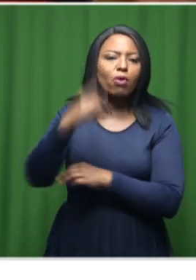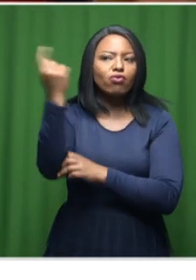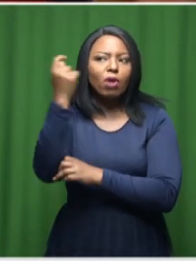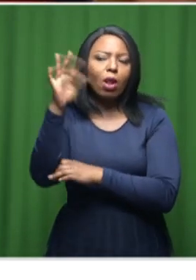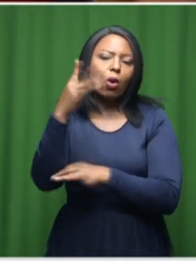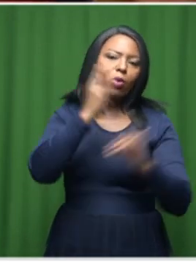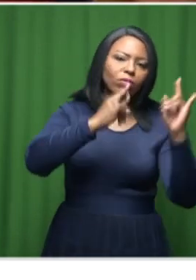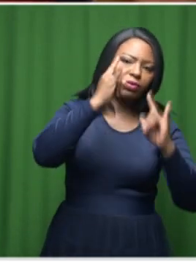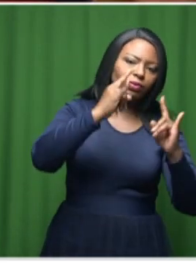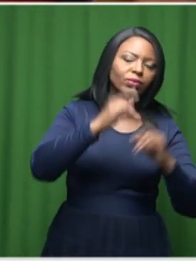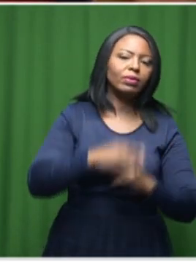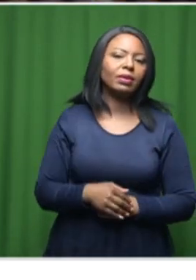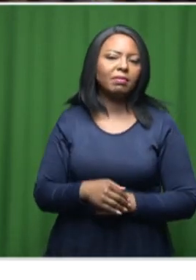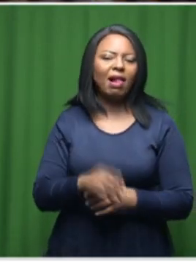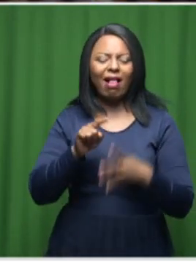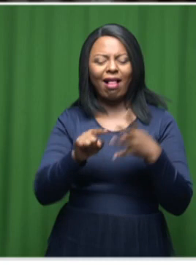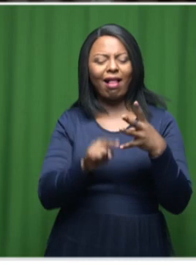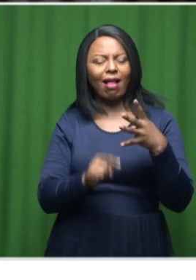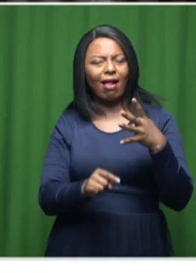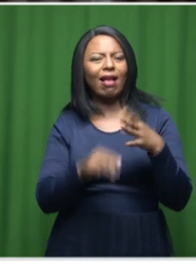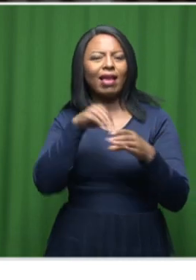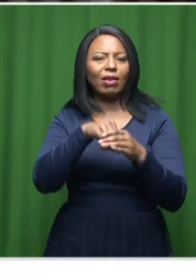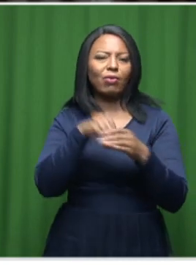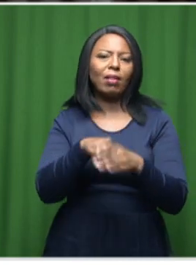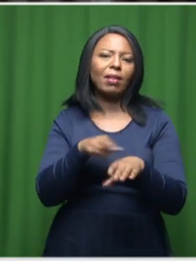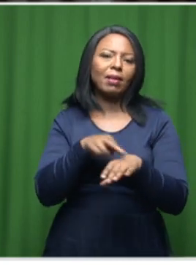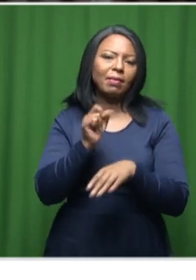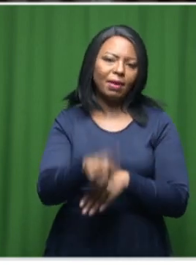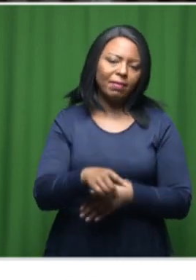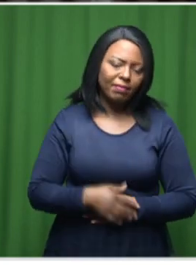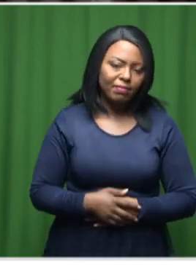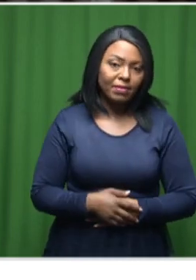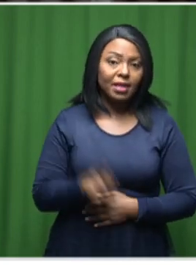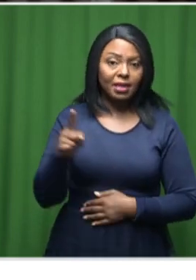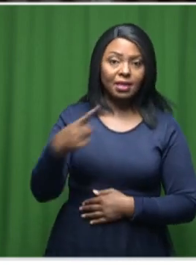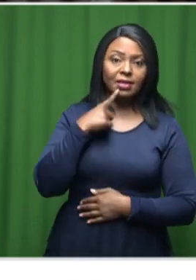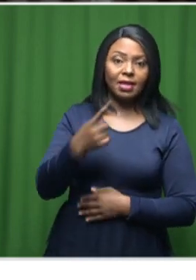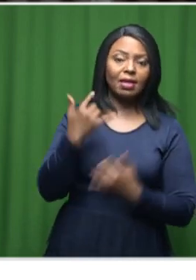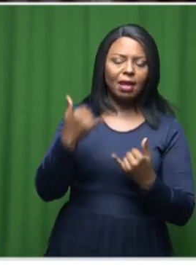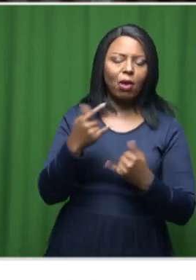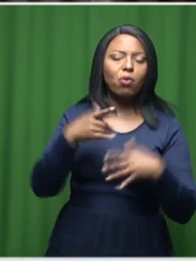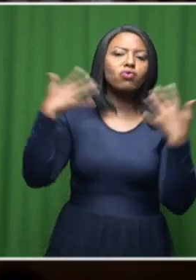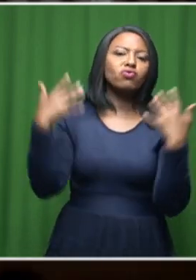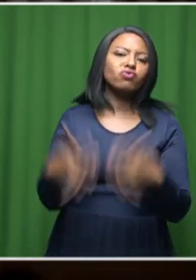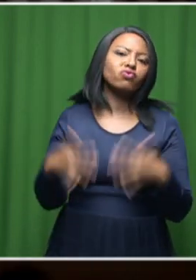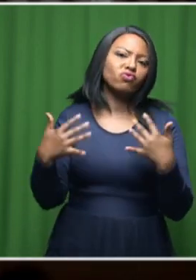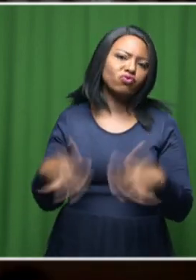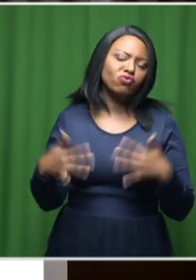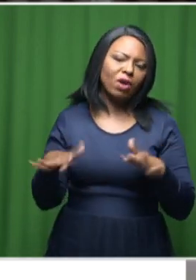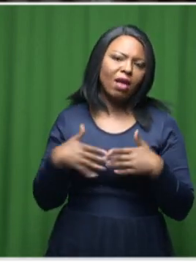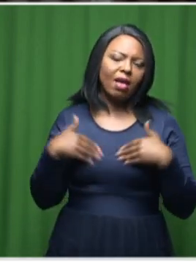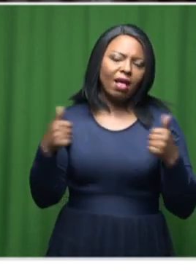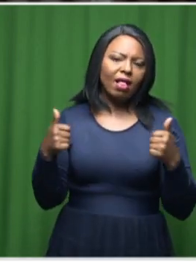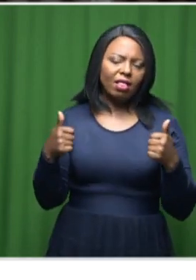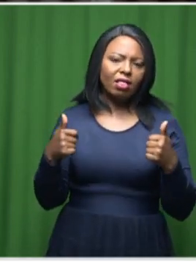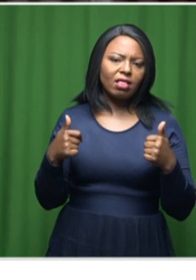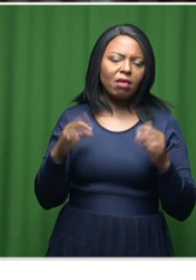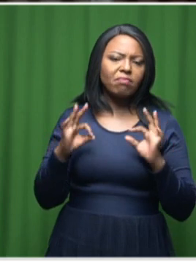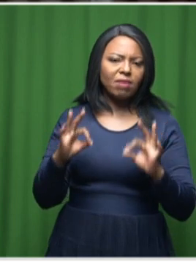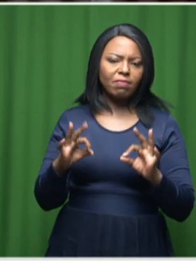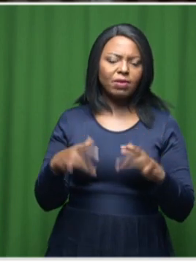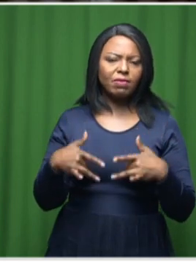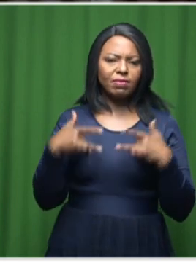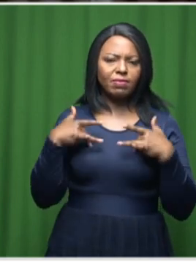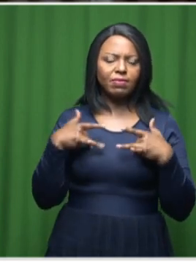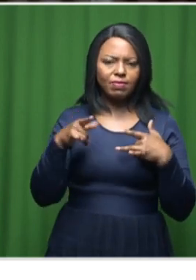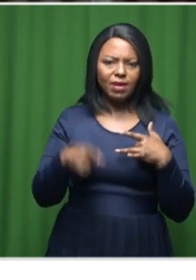communities. She highlights, for example, residential segregation, which she calls a powerful predictor of health and well-being,